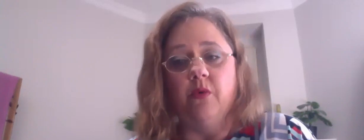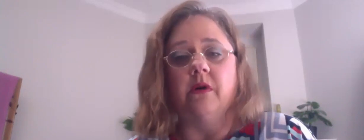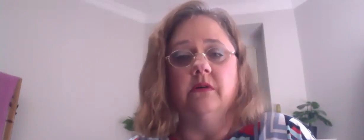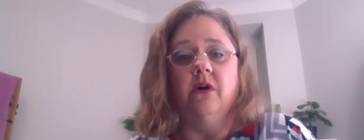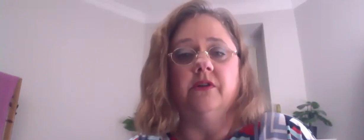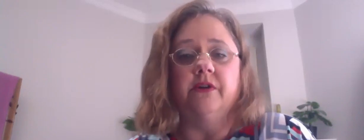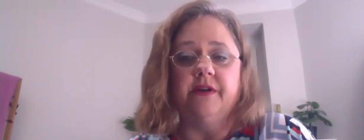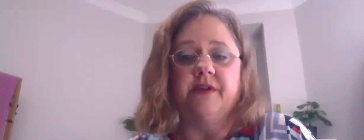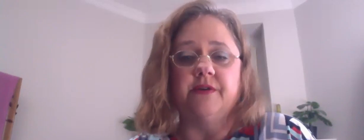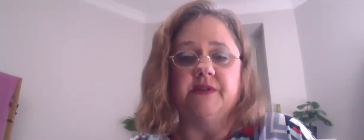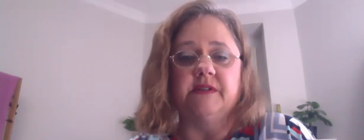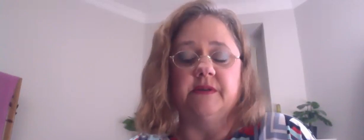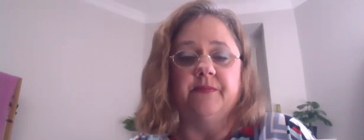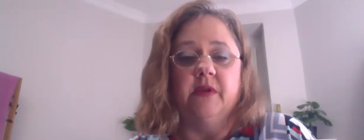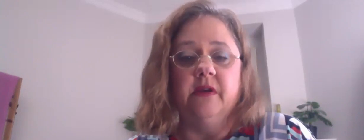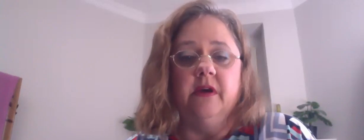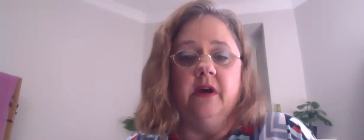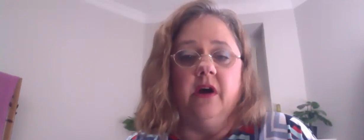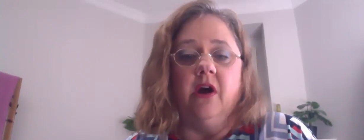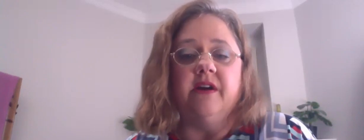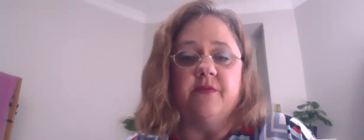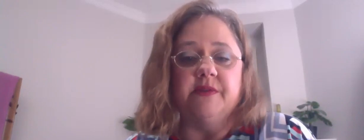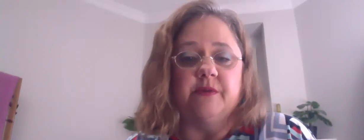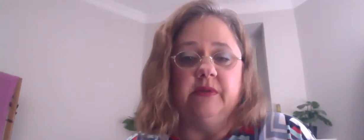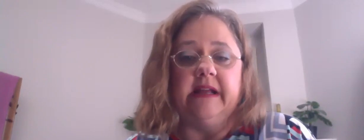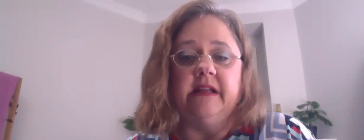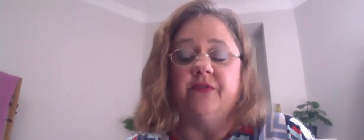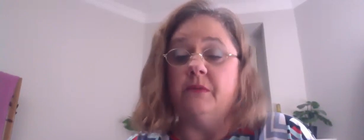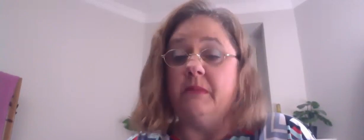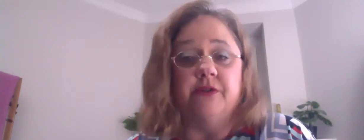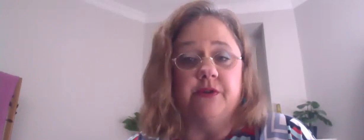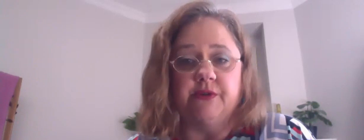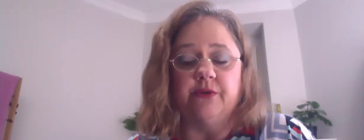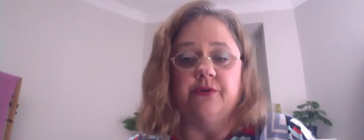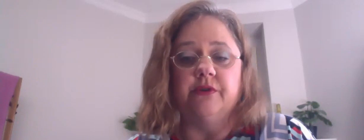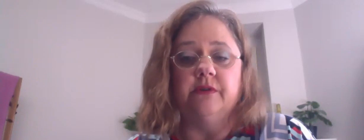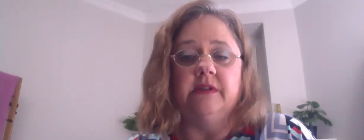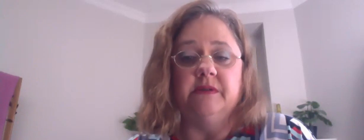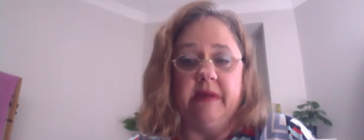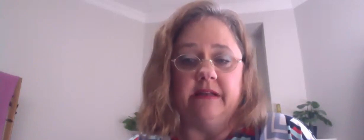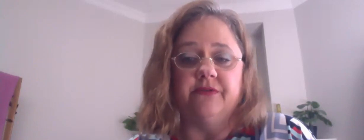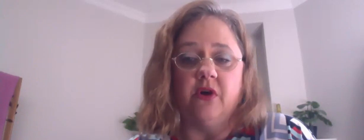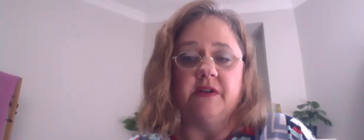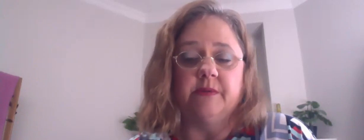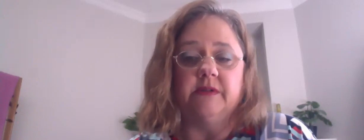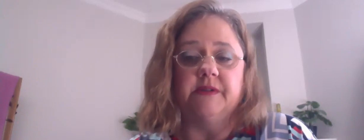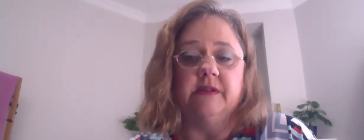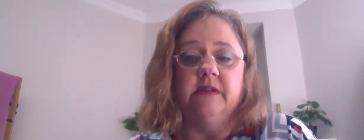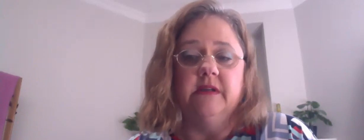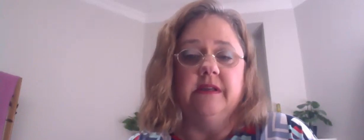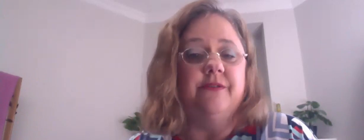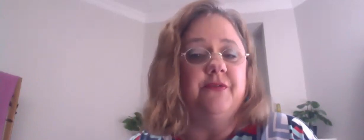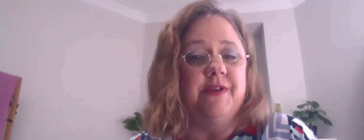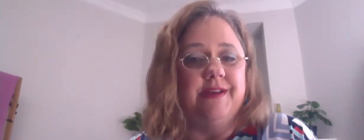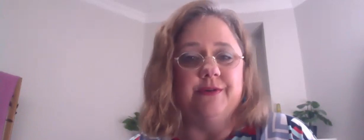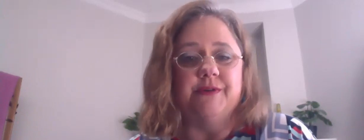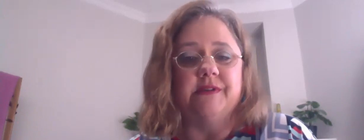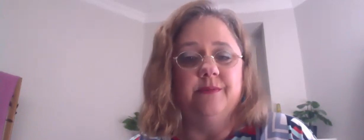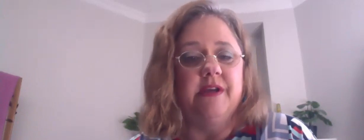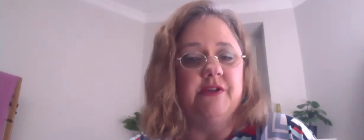and more on our healthcare system. Our governments are planning for a major surge in demand for hospitals. Yet